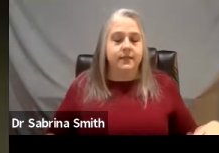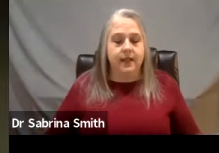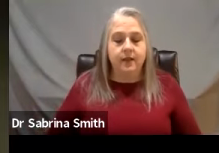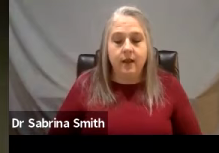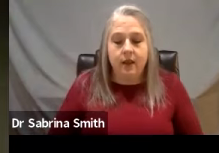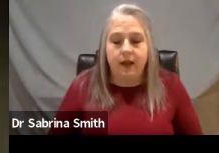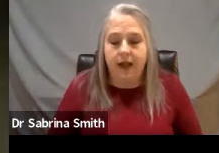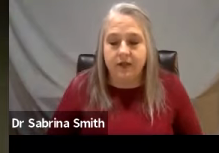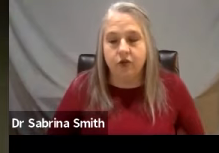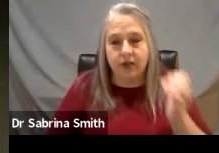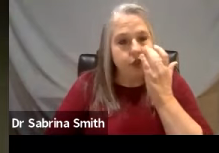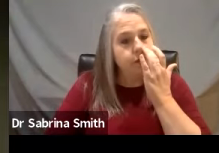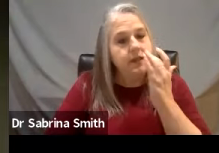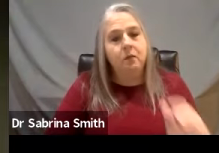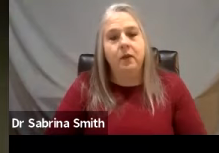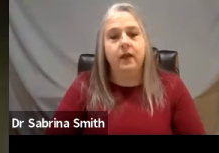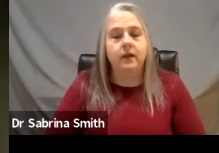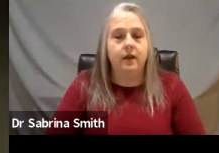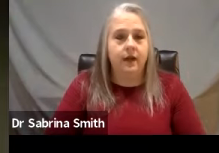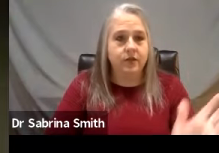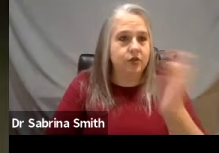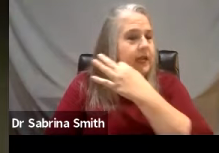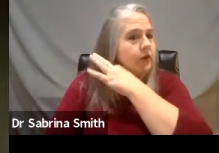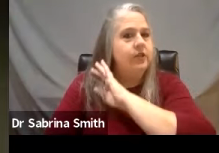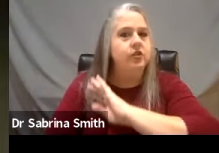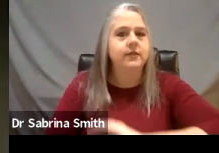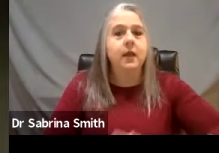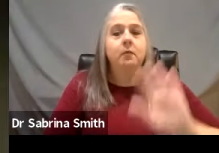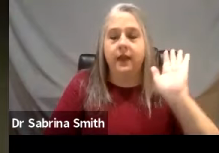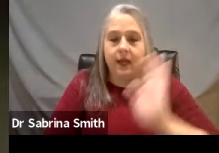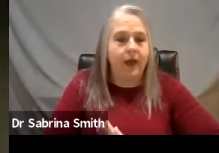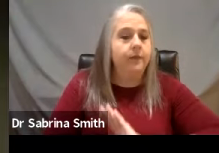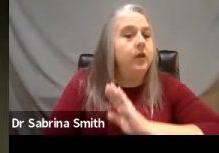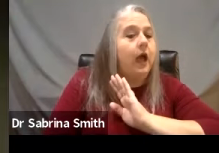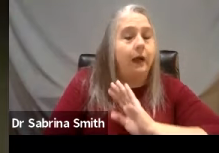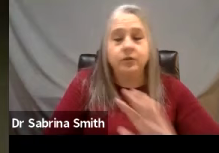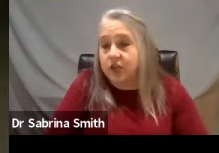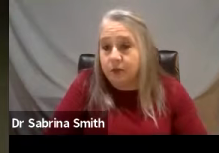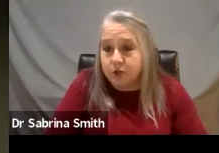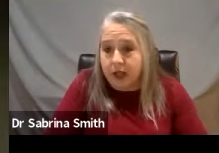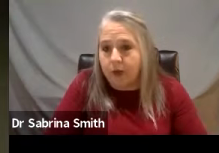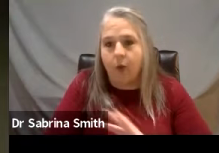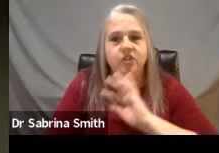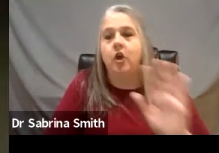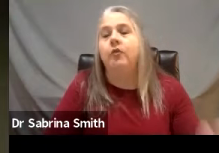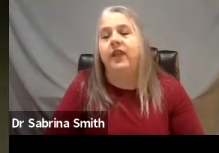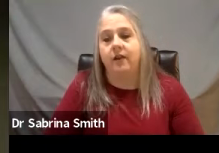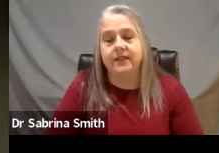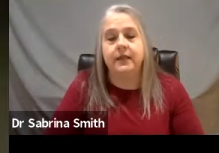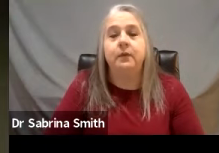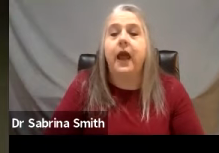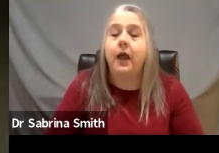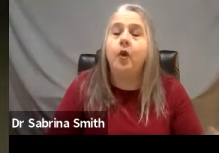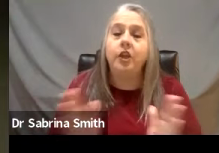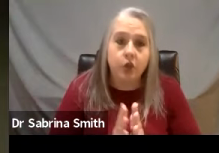improved since then and has her credentials, but has her state credentials. But anyway, I'm just going to push play. We're not watching the whole thing,